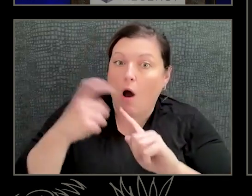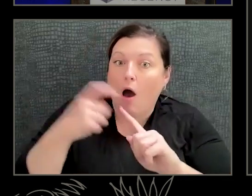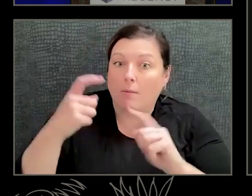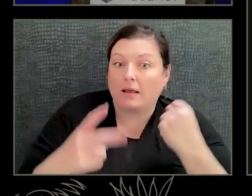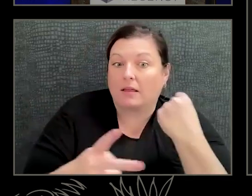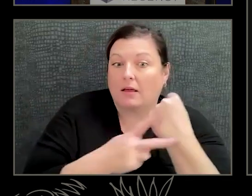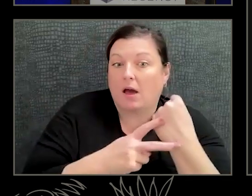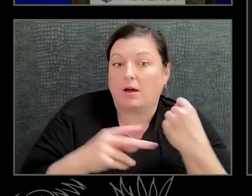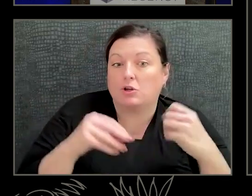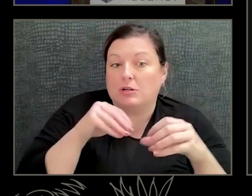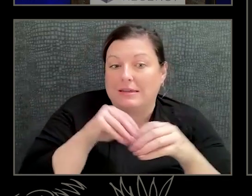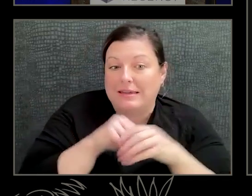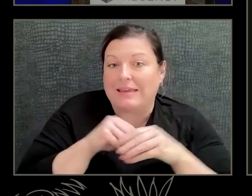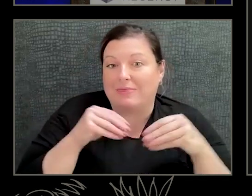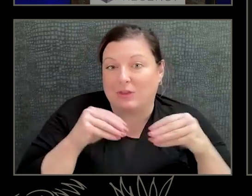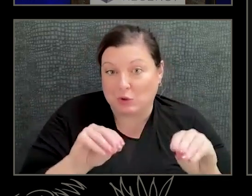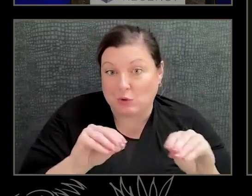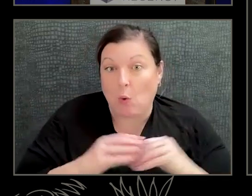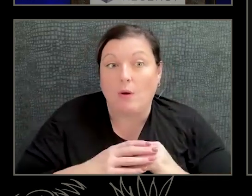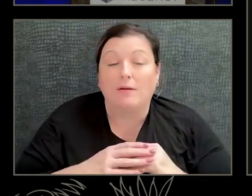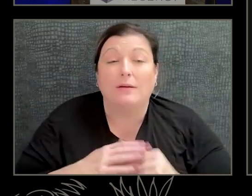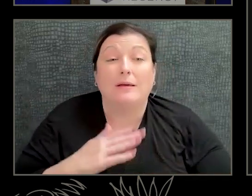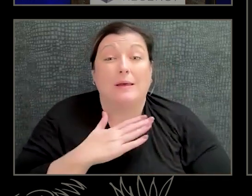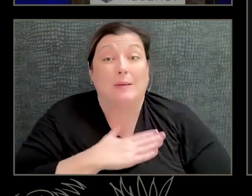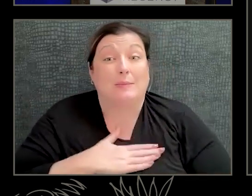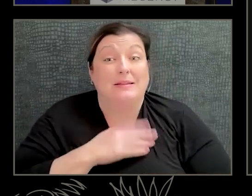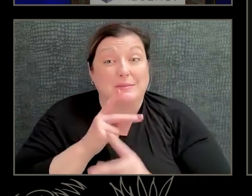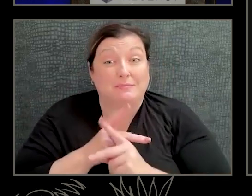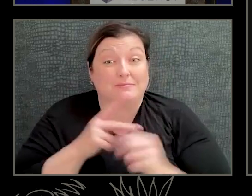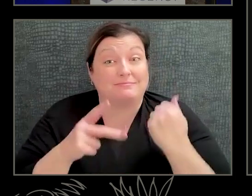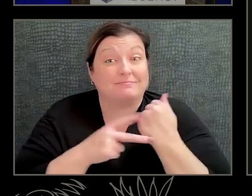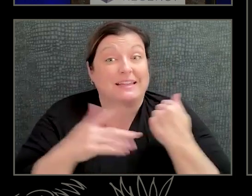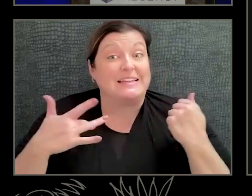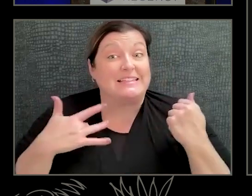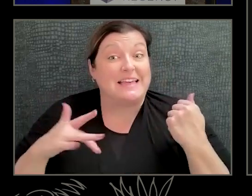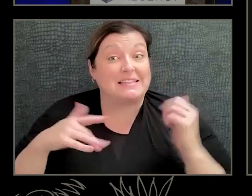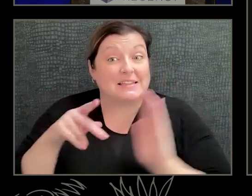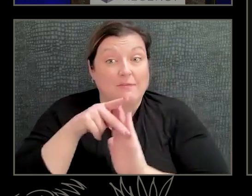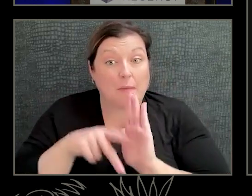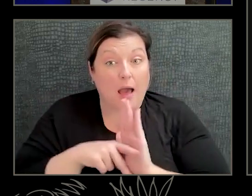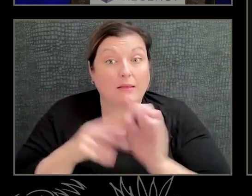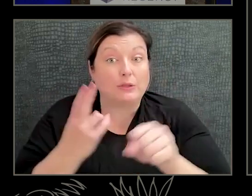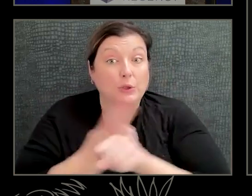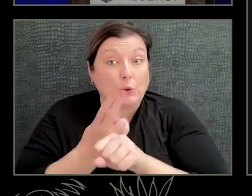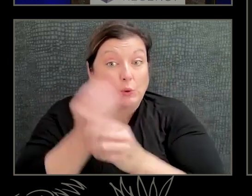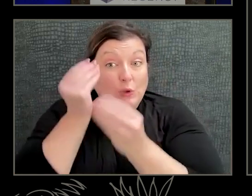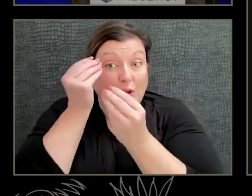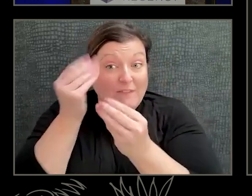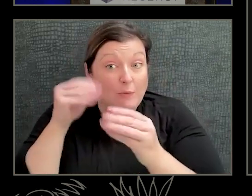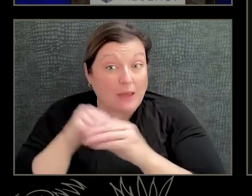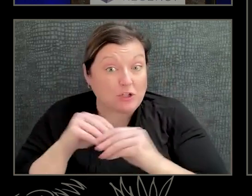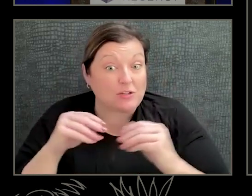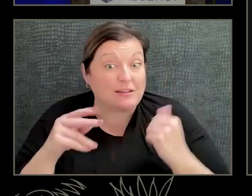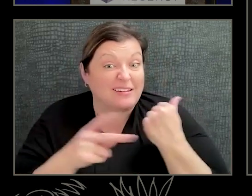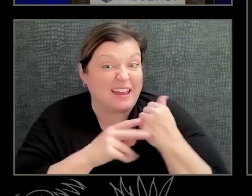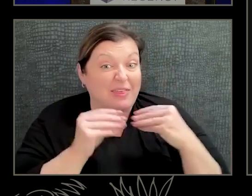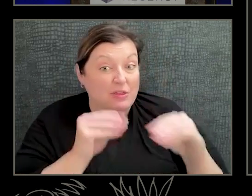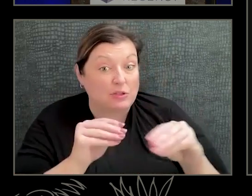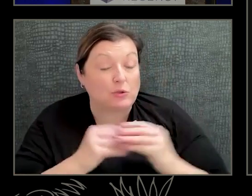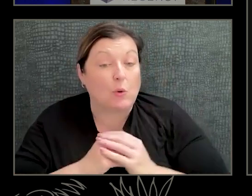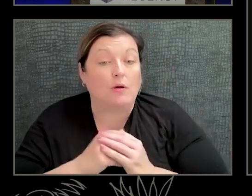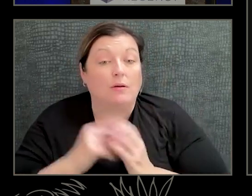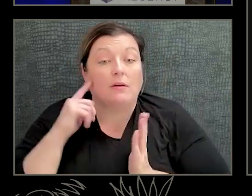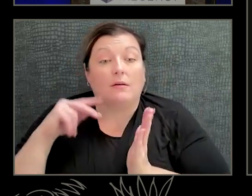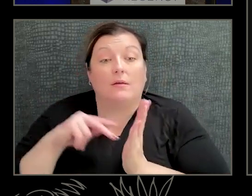store. But please be very mindful of storing sensitive policy or user information in the store. For the purposes